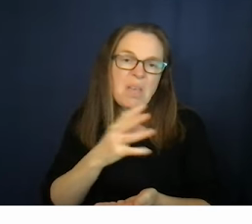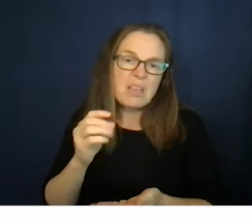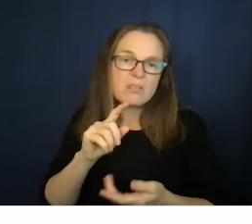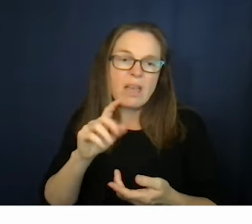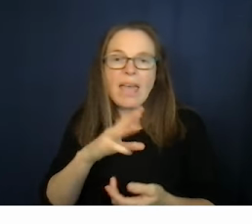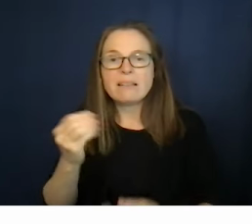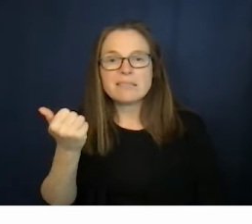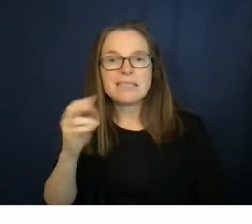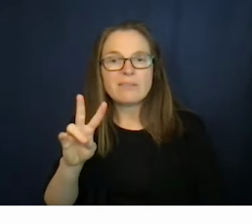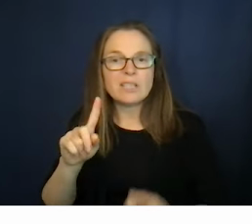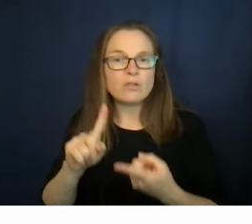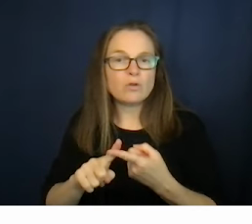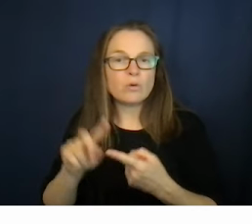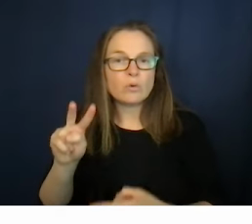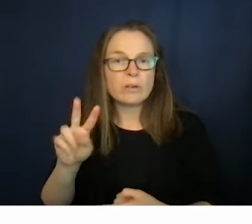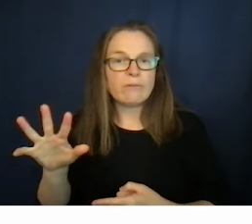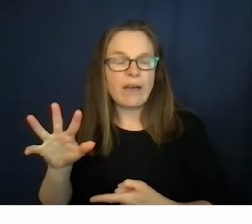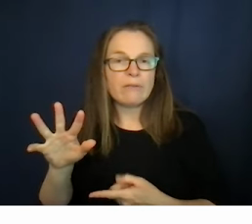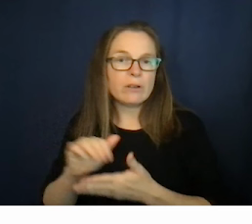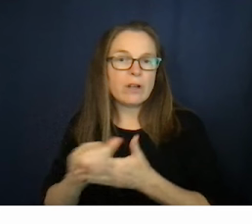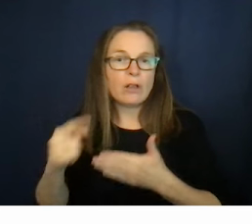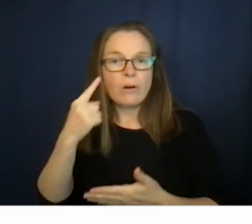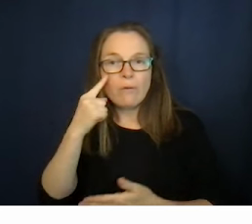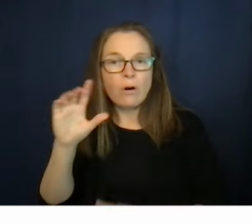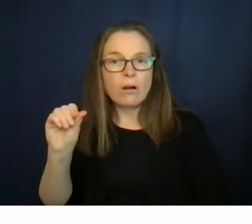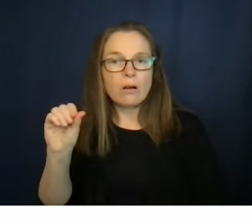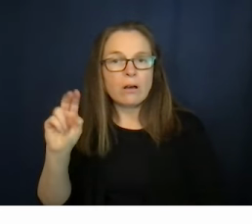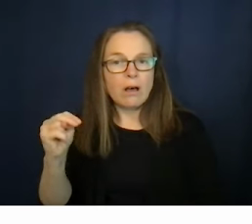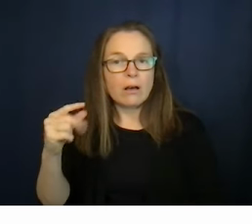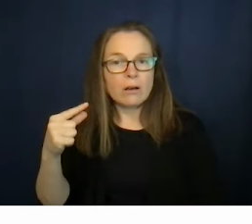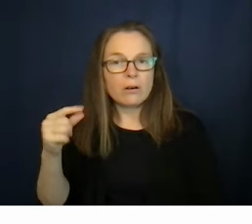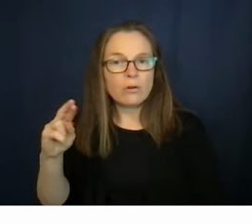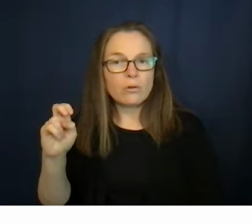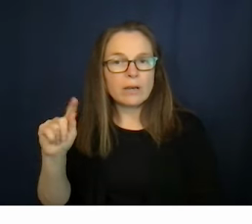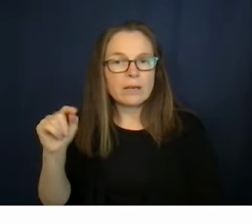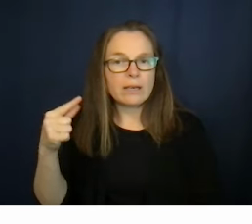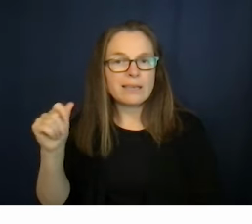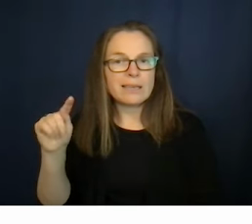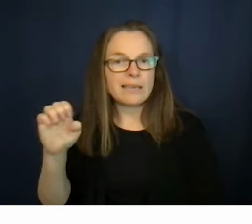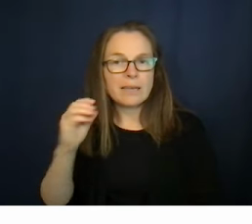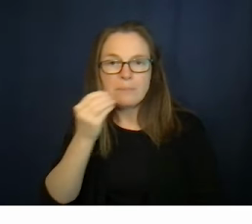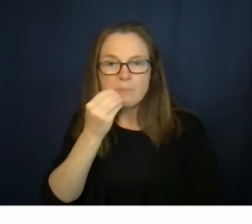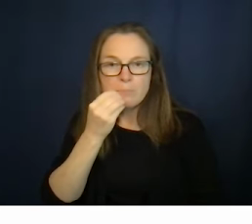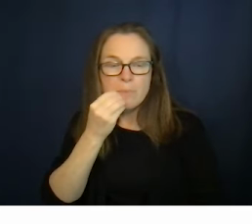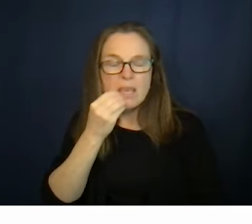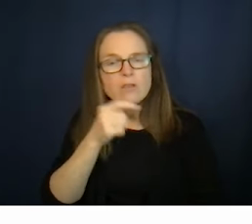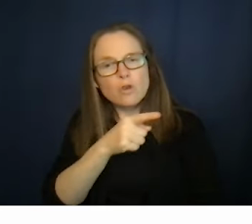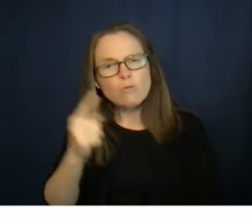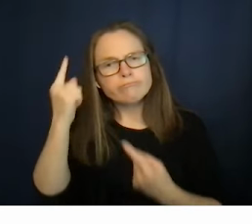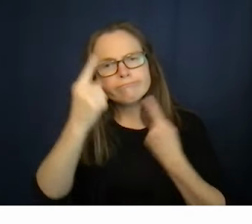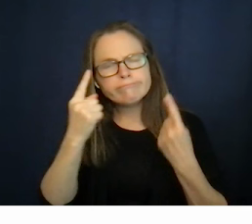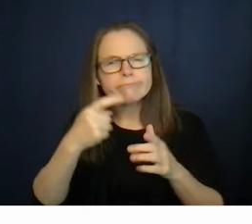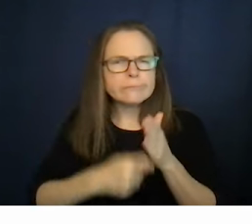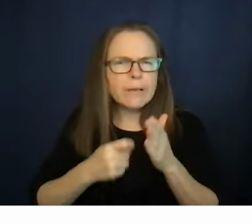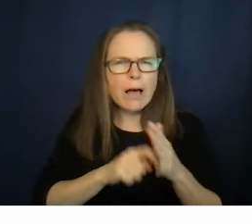to $25 for congregate meals. And so these are considerations for you to be thinking about